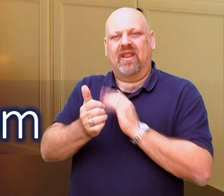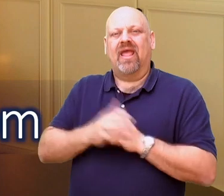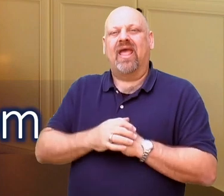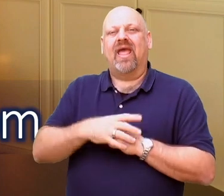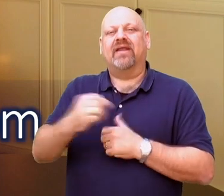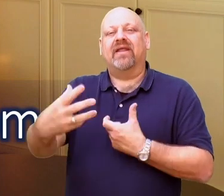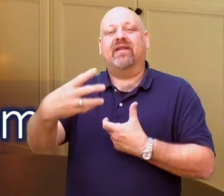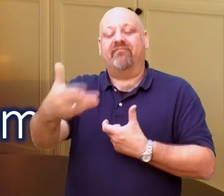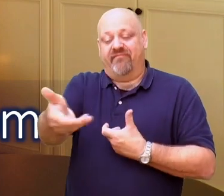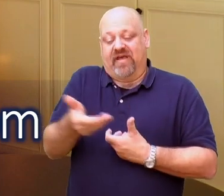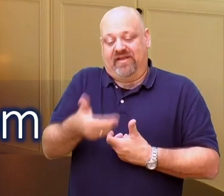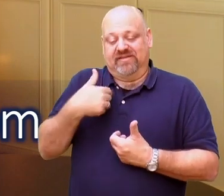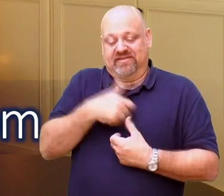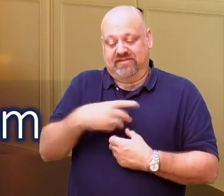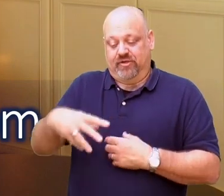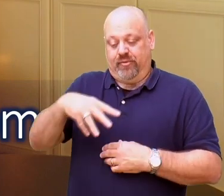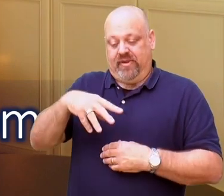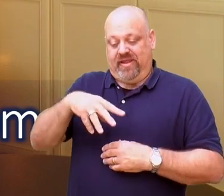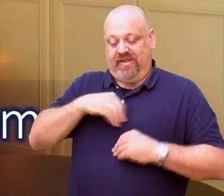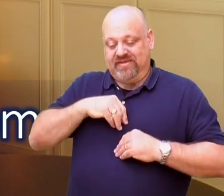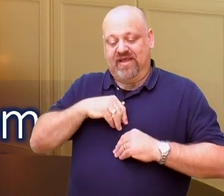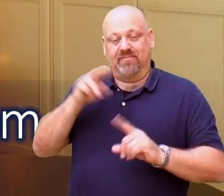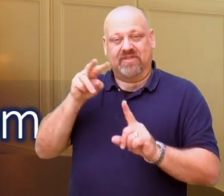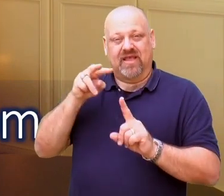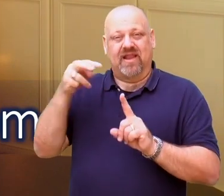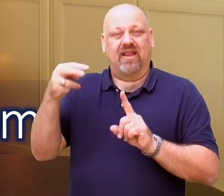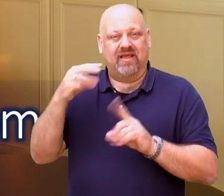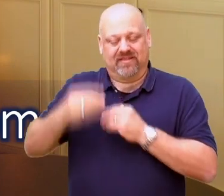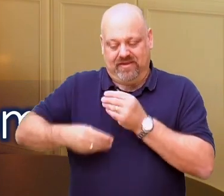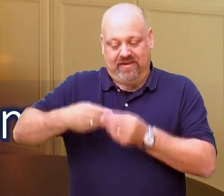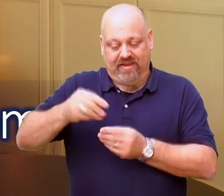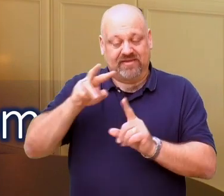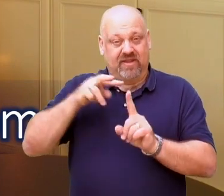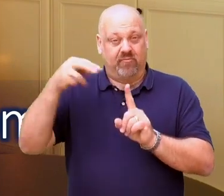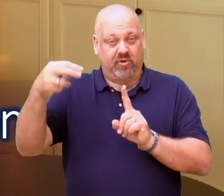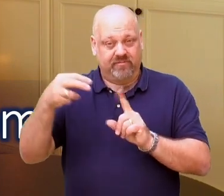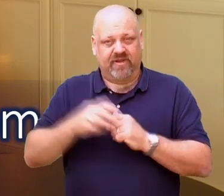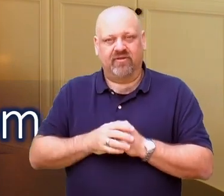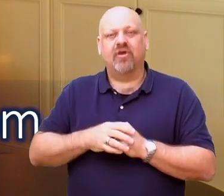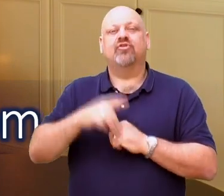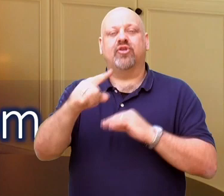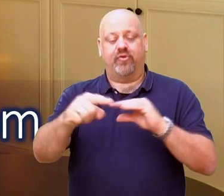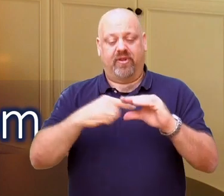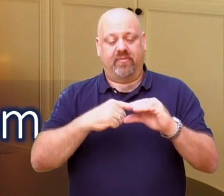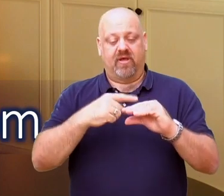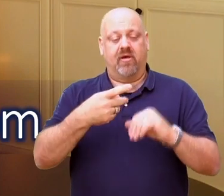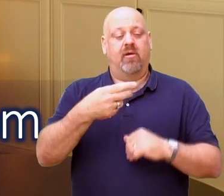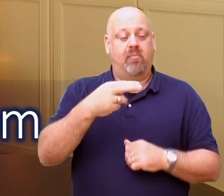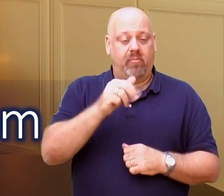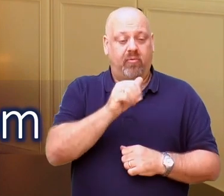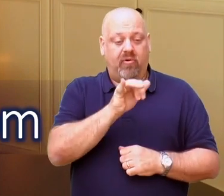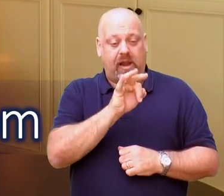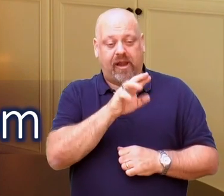and invites us to accept the legacy of perspective. So if you send an email to